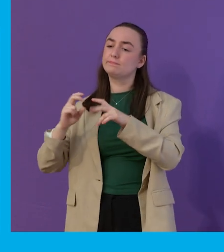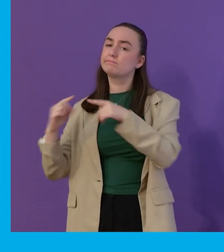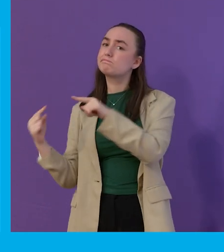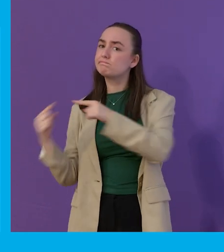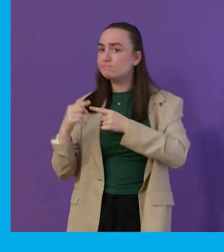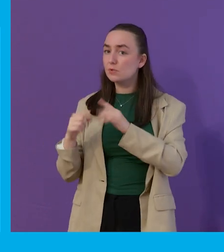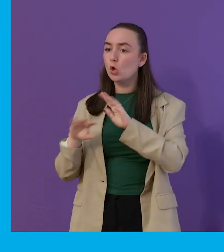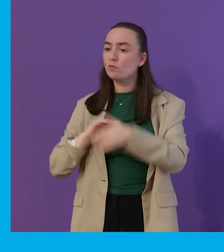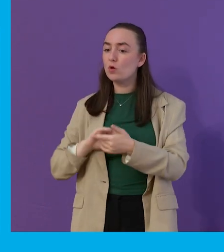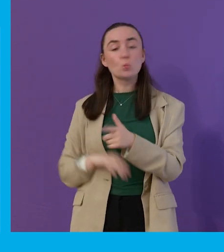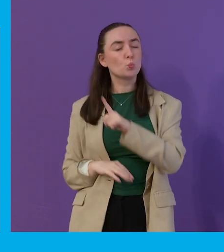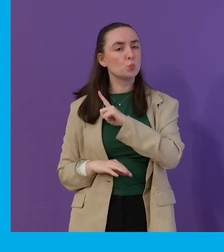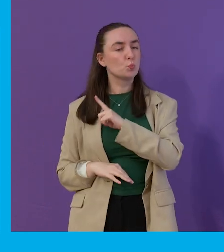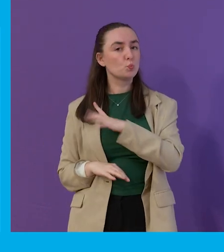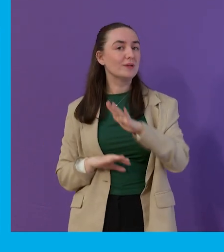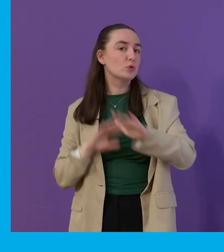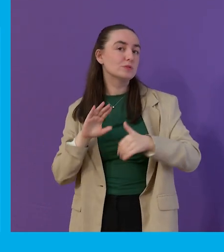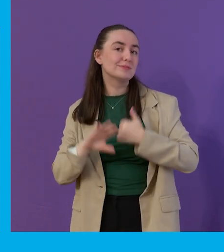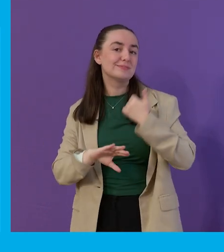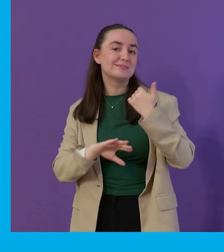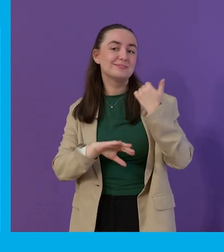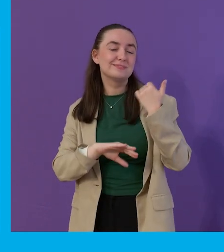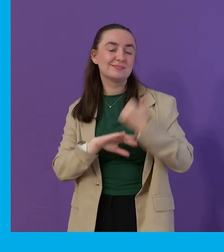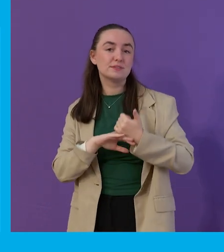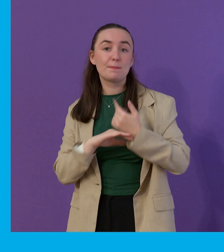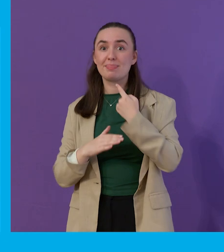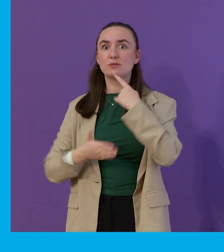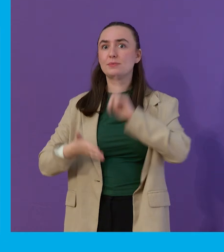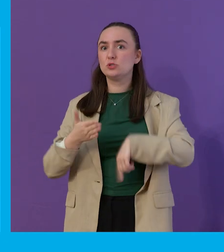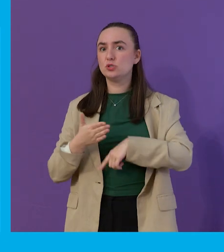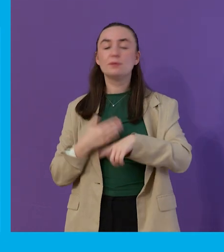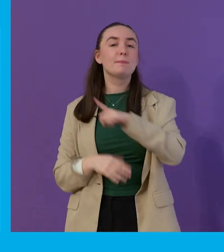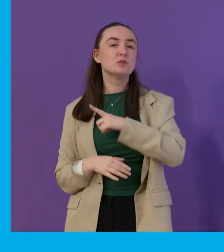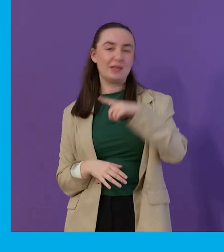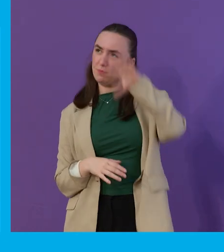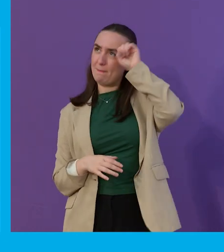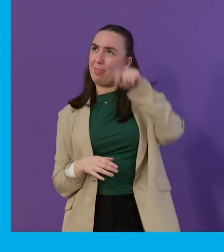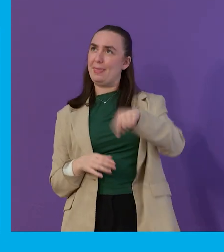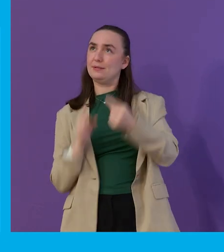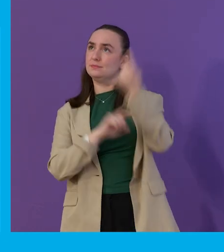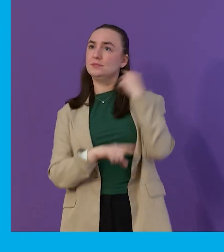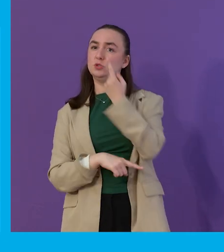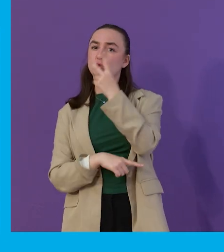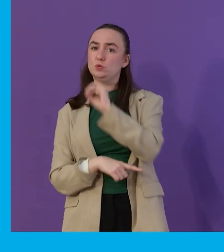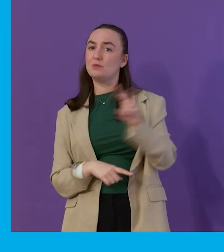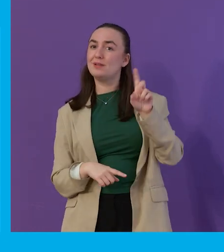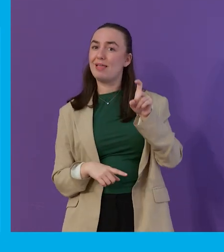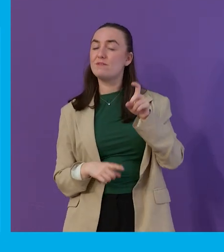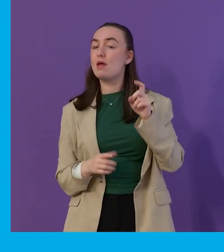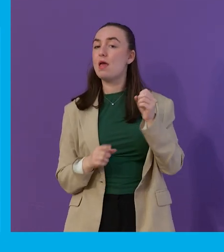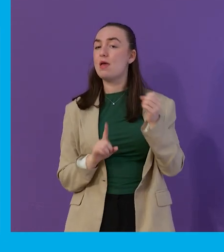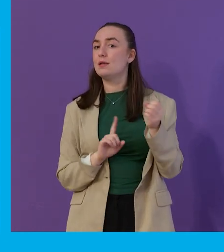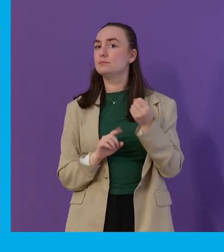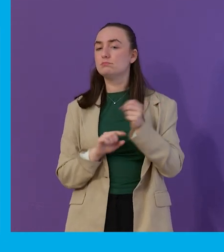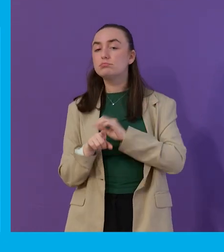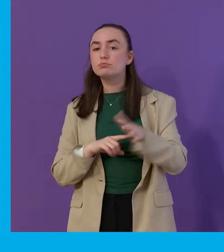are we not implementing Christy, because Christy, you're all right, Christy, I think it influenced a lot of our thinking in Wigan at